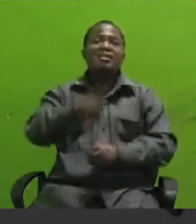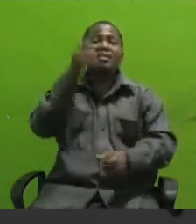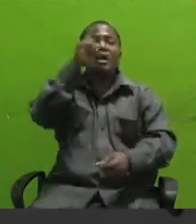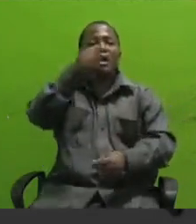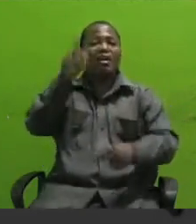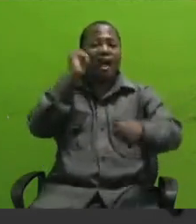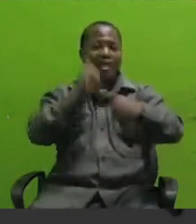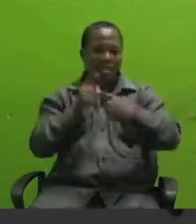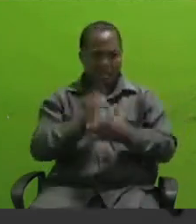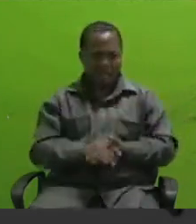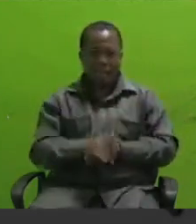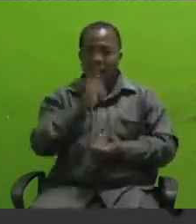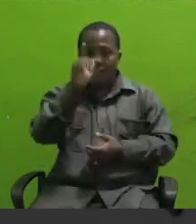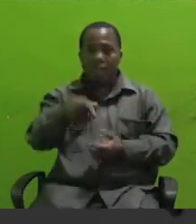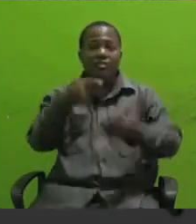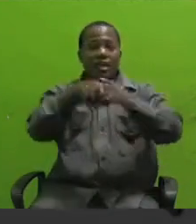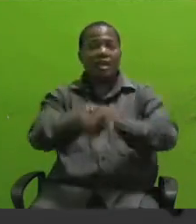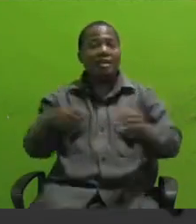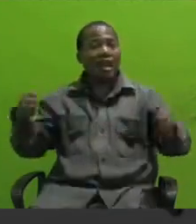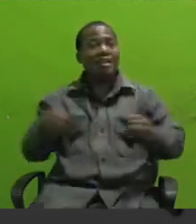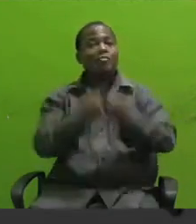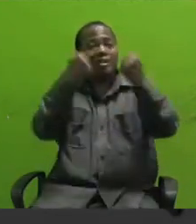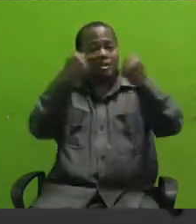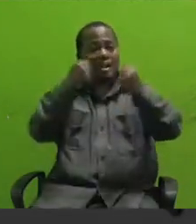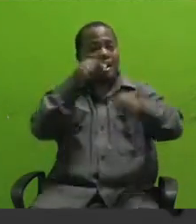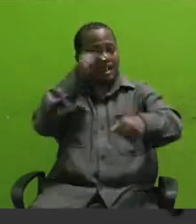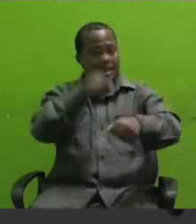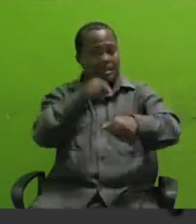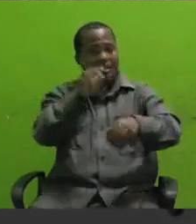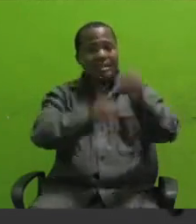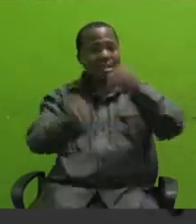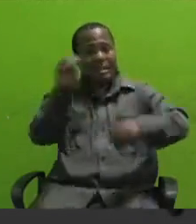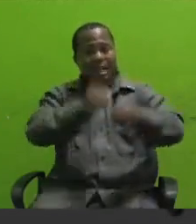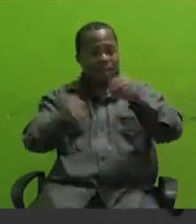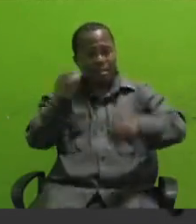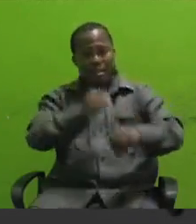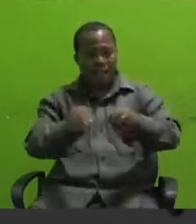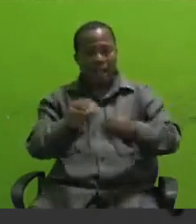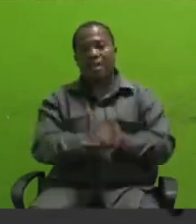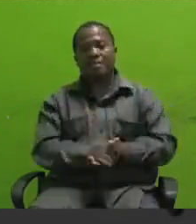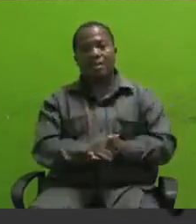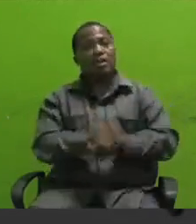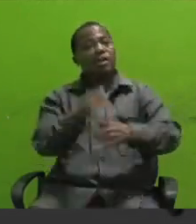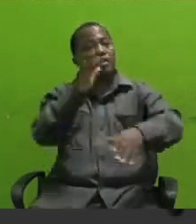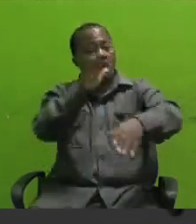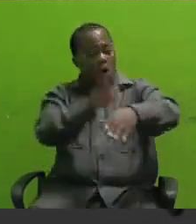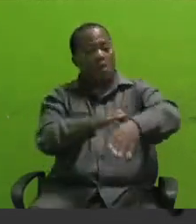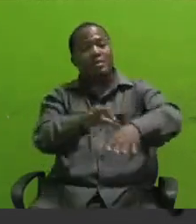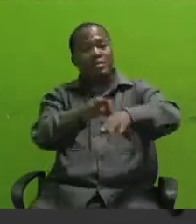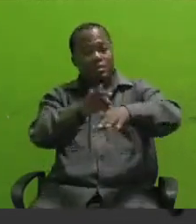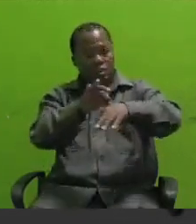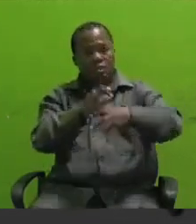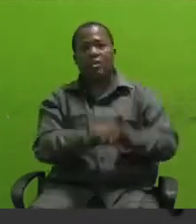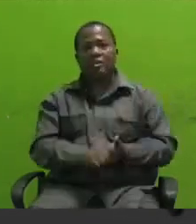of toxicity. Therefore, if accidentally the harmful chemical gets into contact